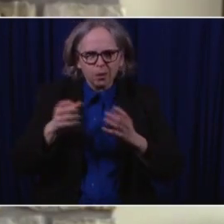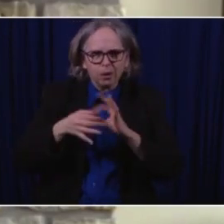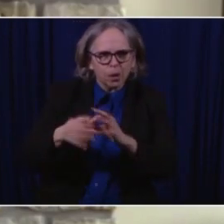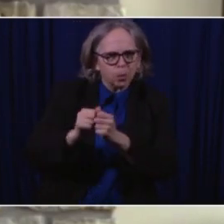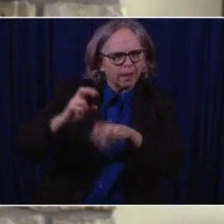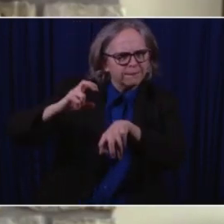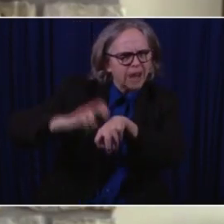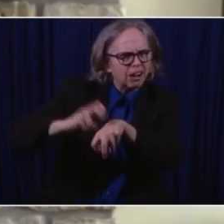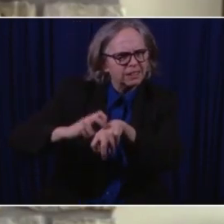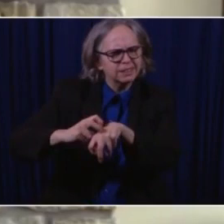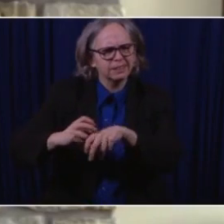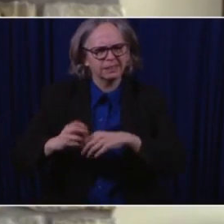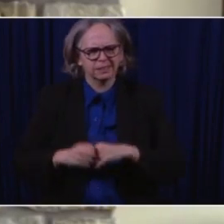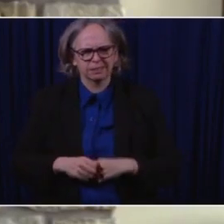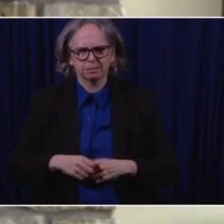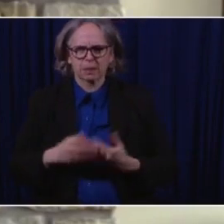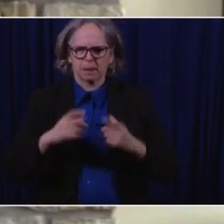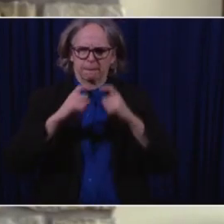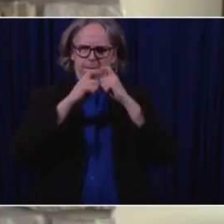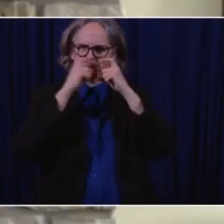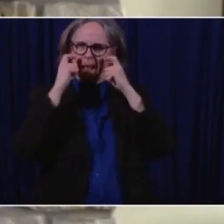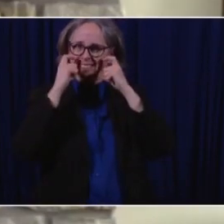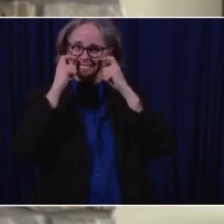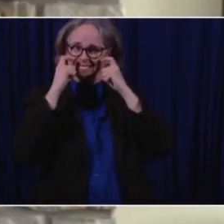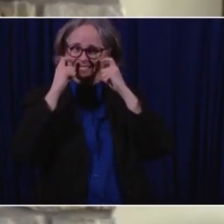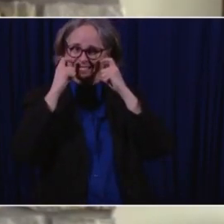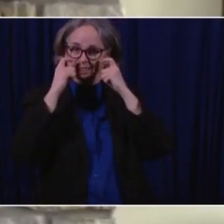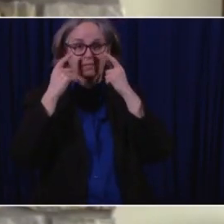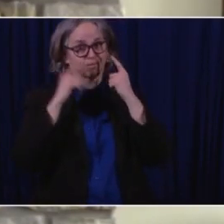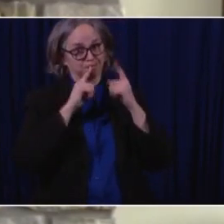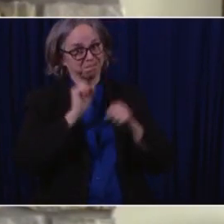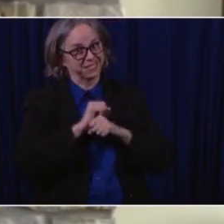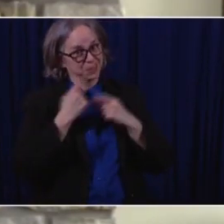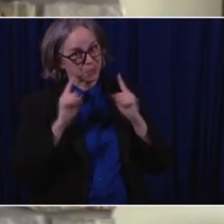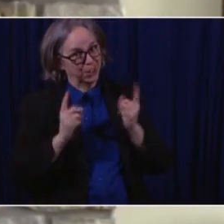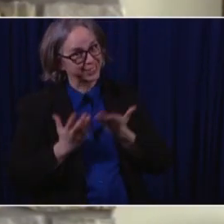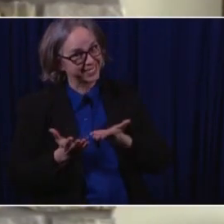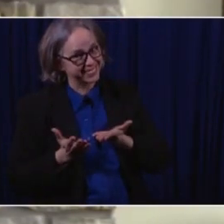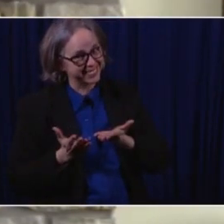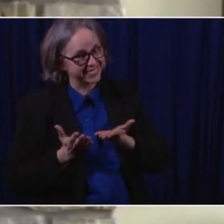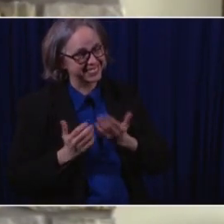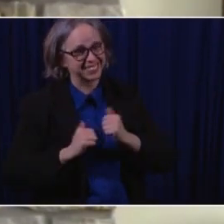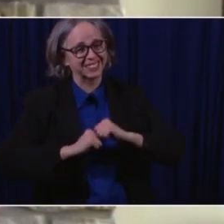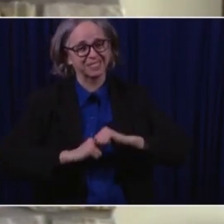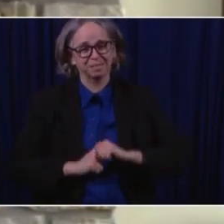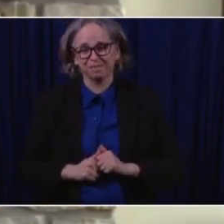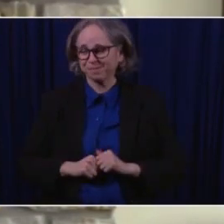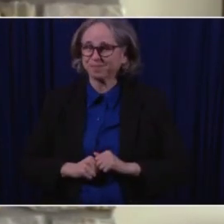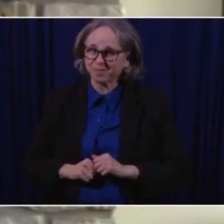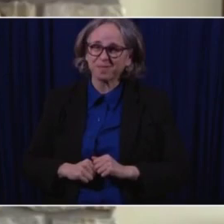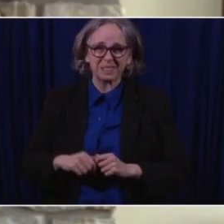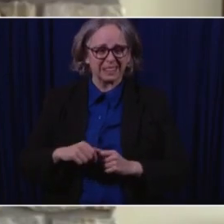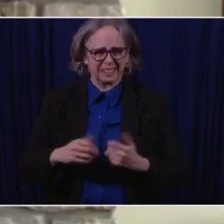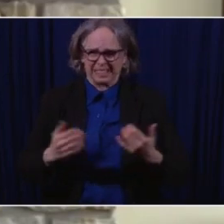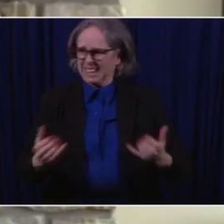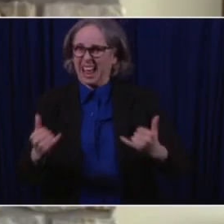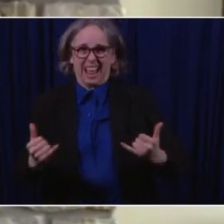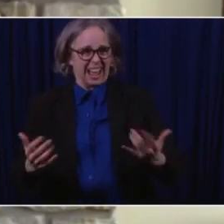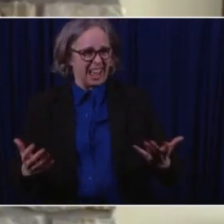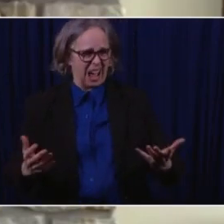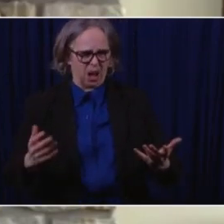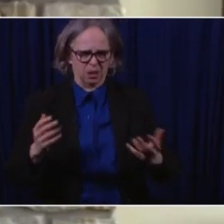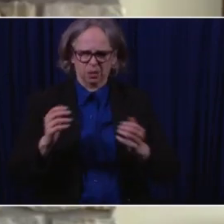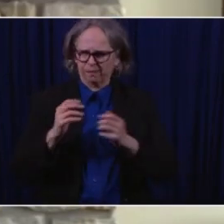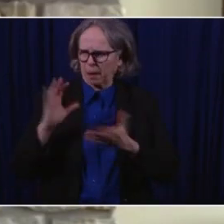the power of the masks. So, the wearing of the mask is going to allow us to do things